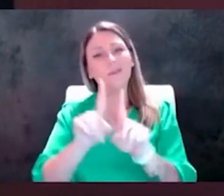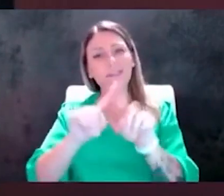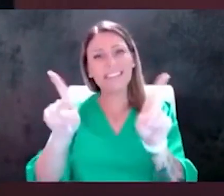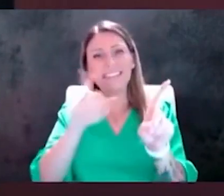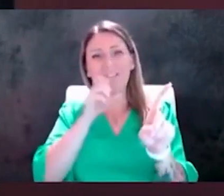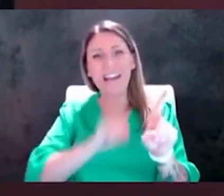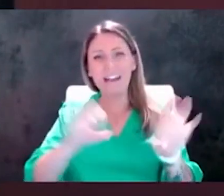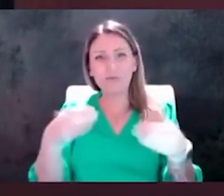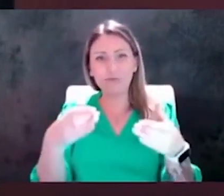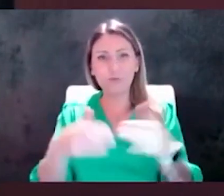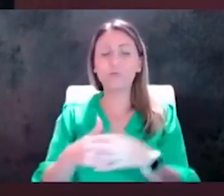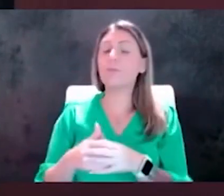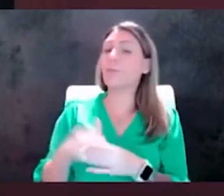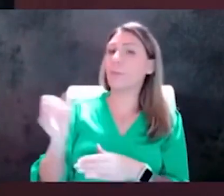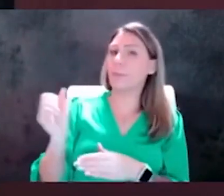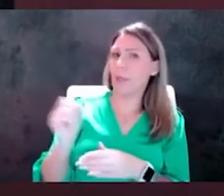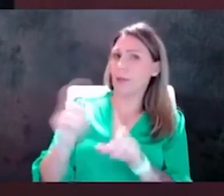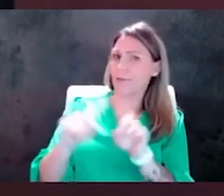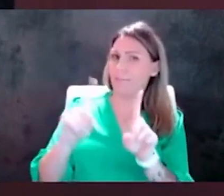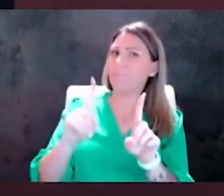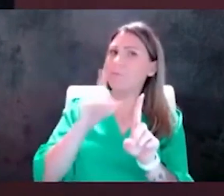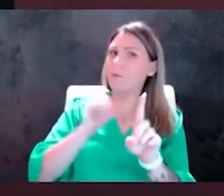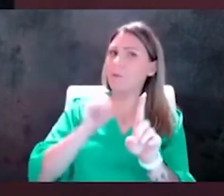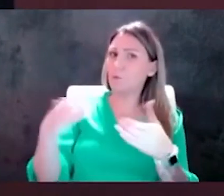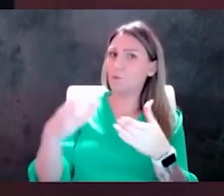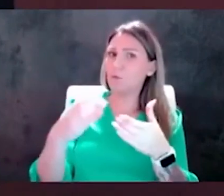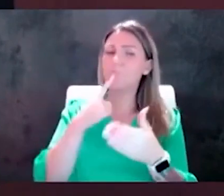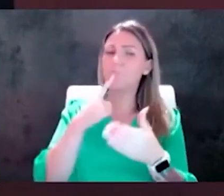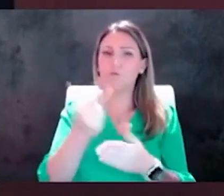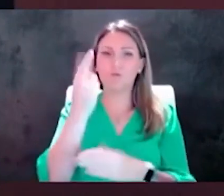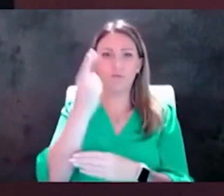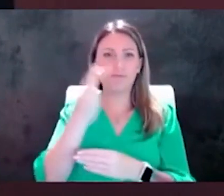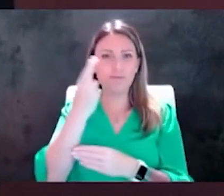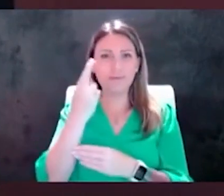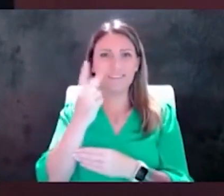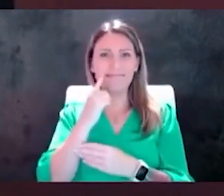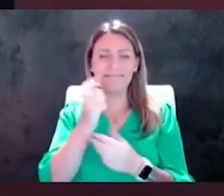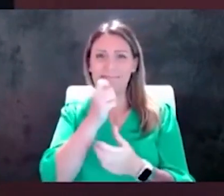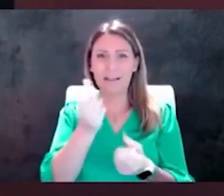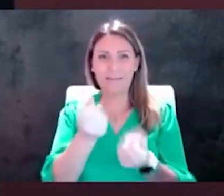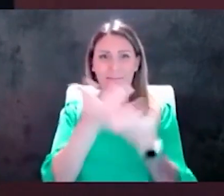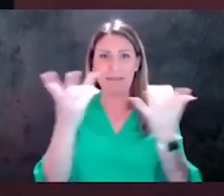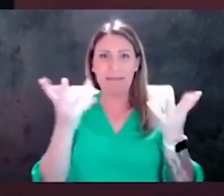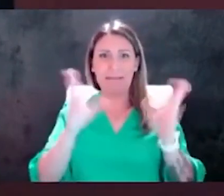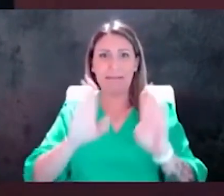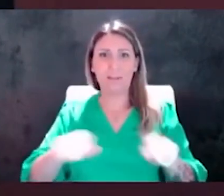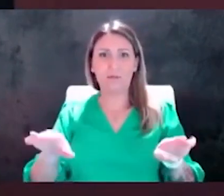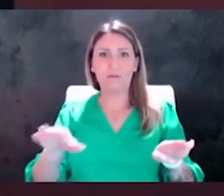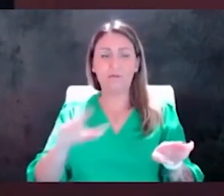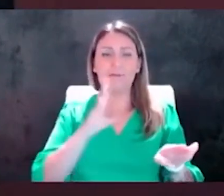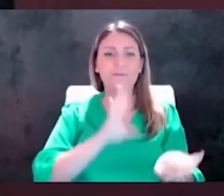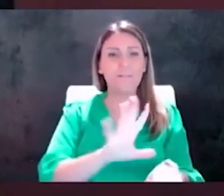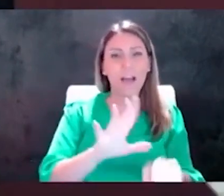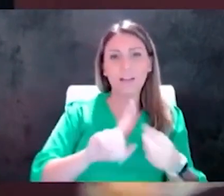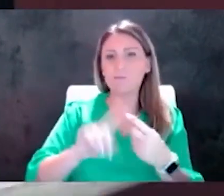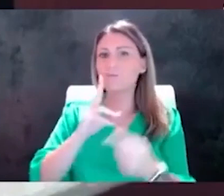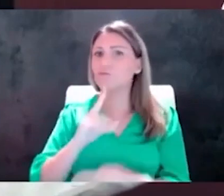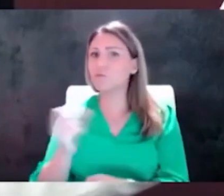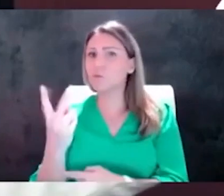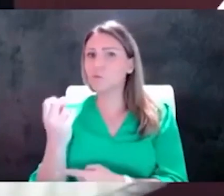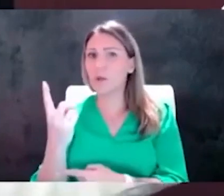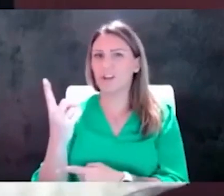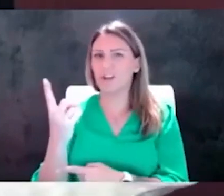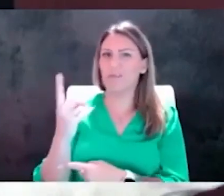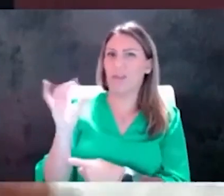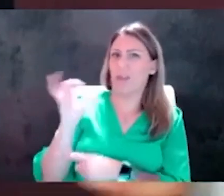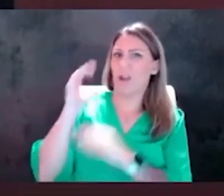and I think for a couple of reasons. First of all, there's just not as many kids in the 5 to 12-year age group as there were adults and those who are 16 and